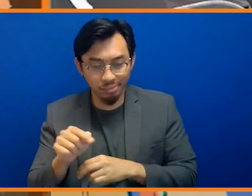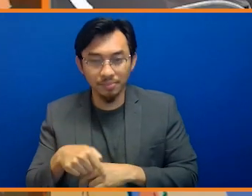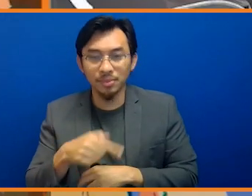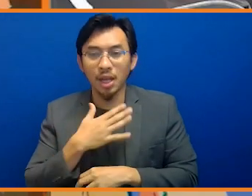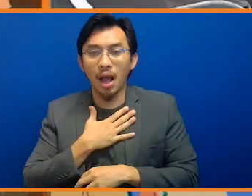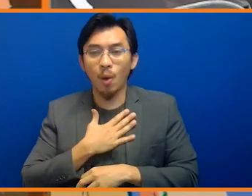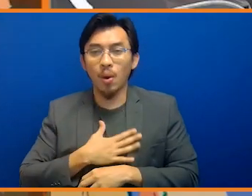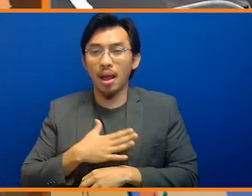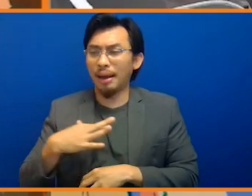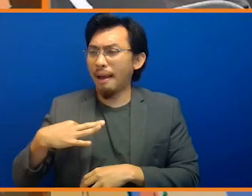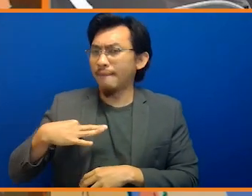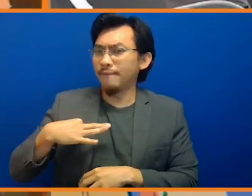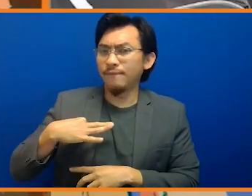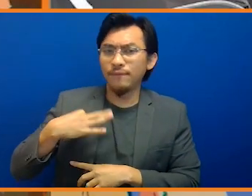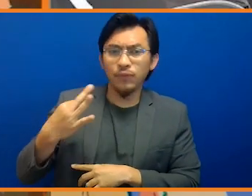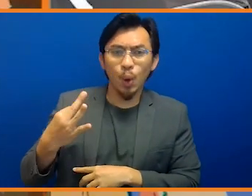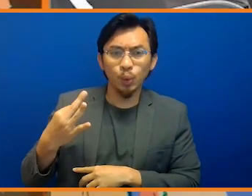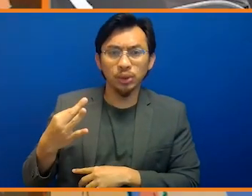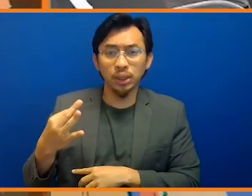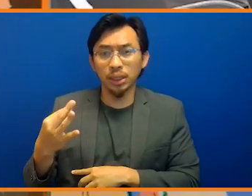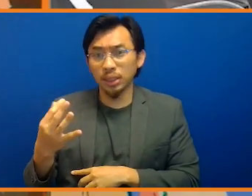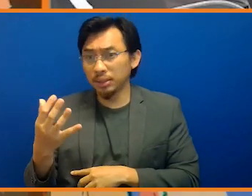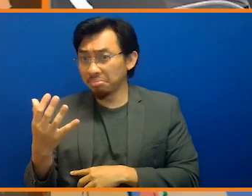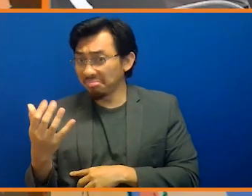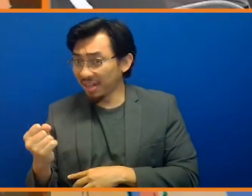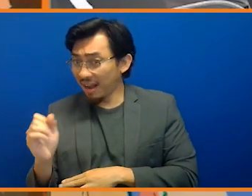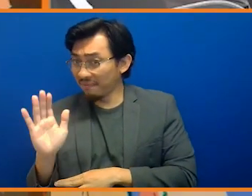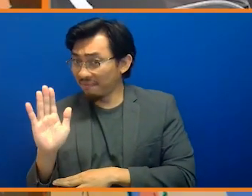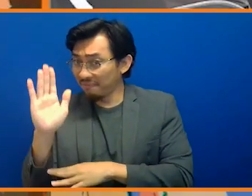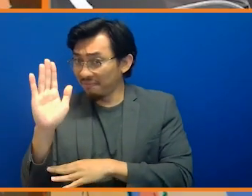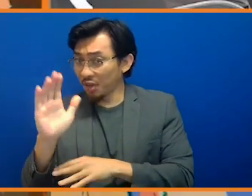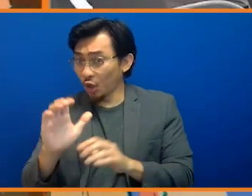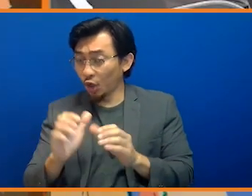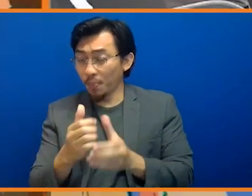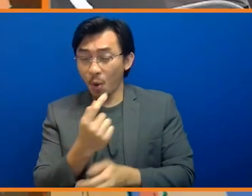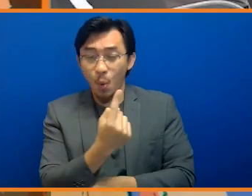I want to have the volunteer. Is there anyone to volunteer from